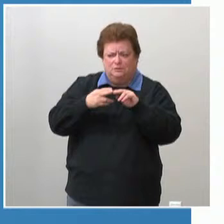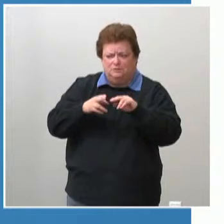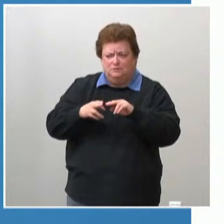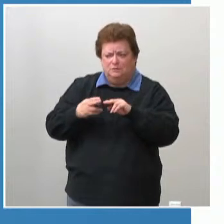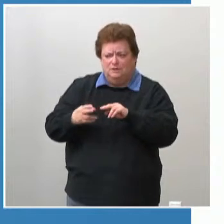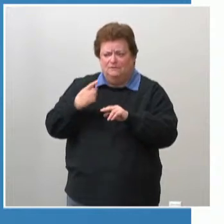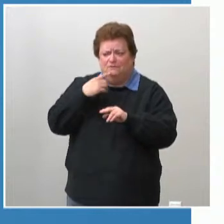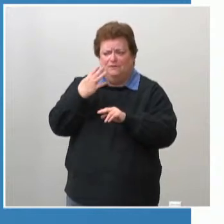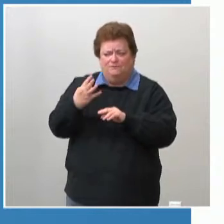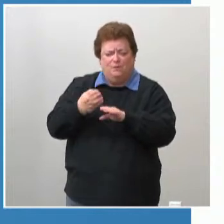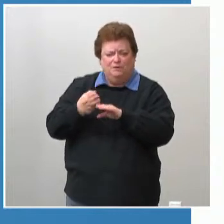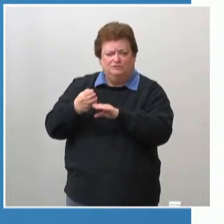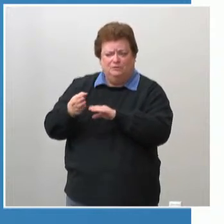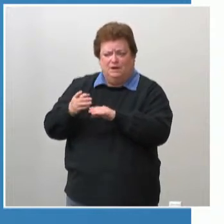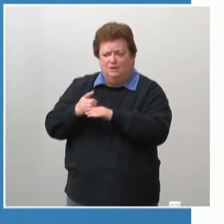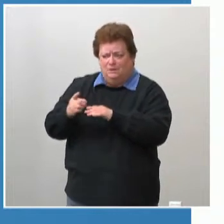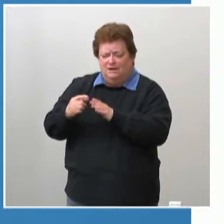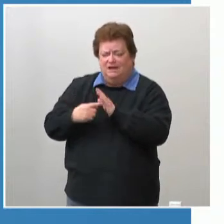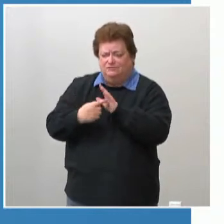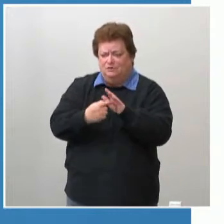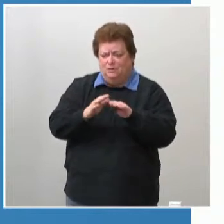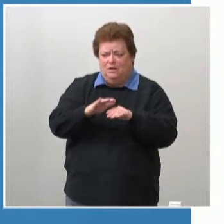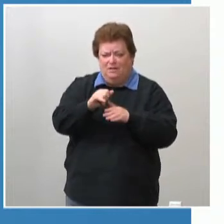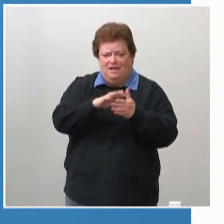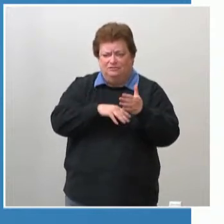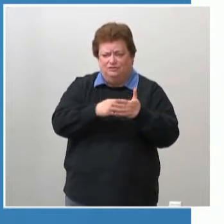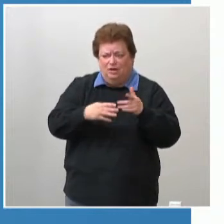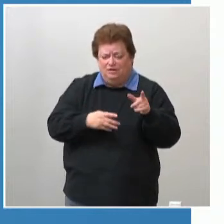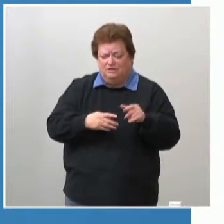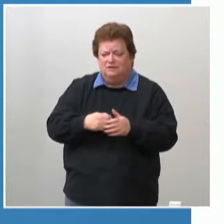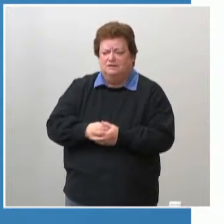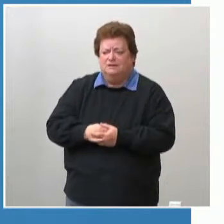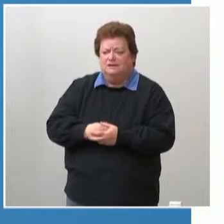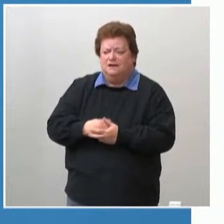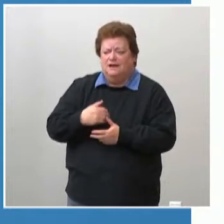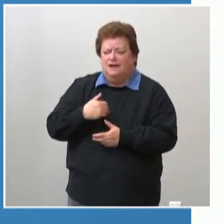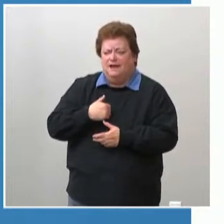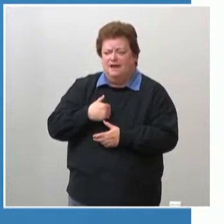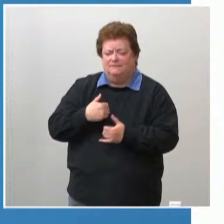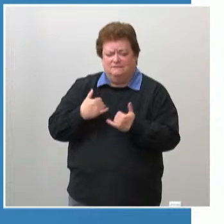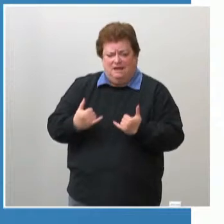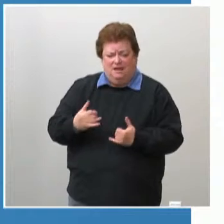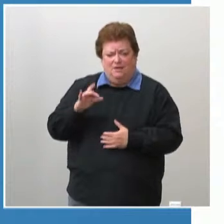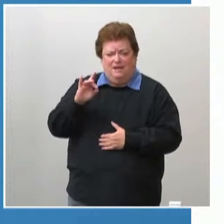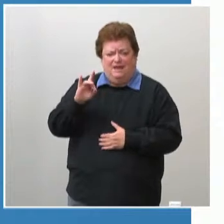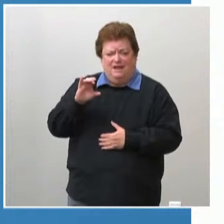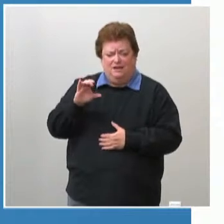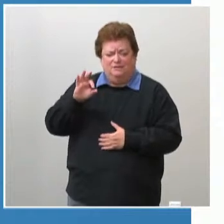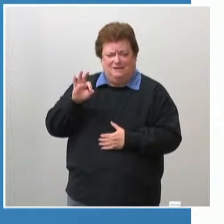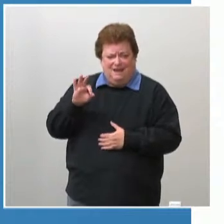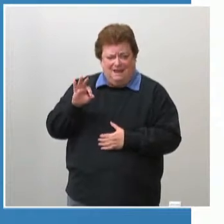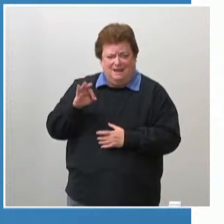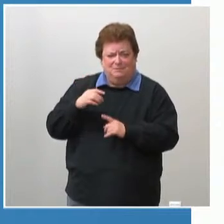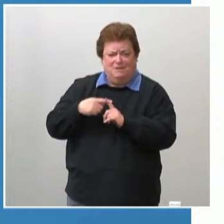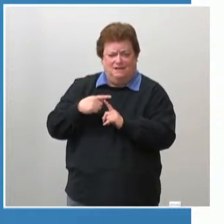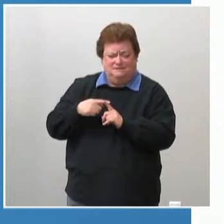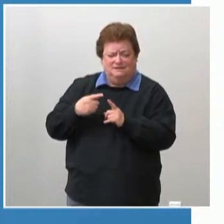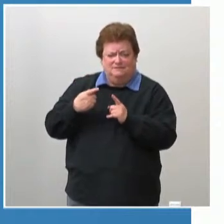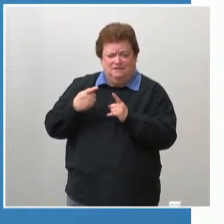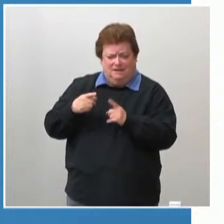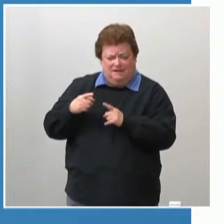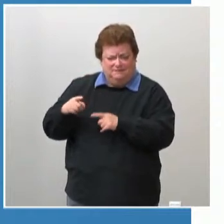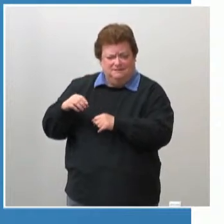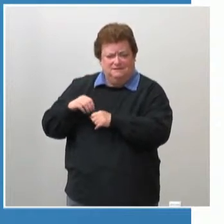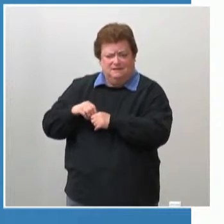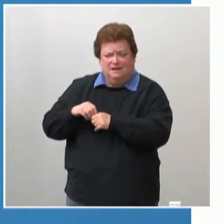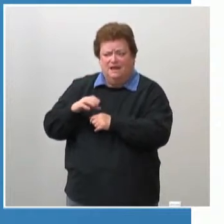straight weeks, as noted on this chart. We had 809 cases last week, and this 4-week